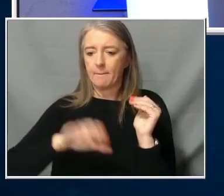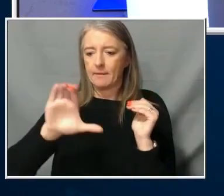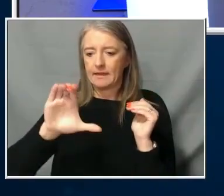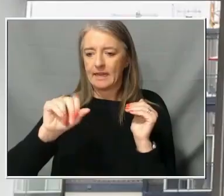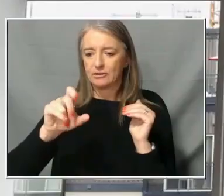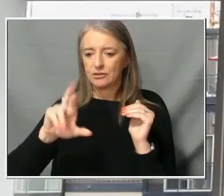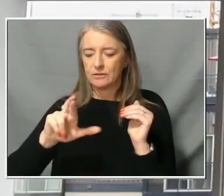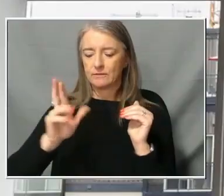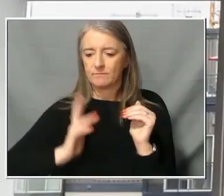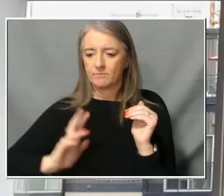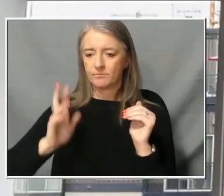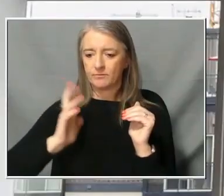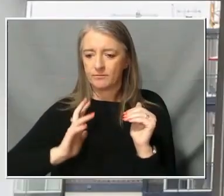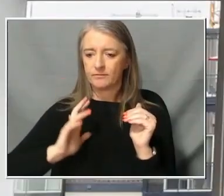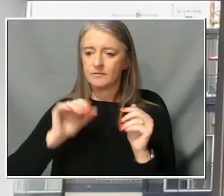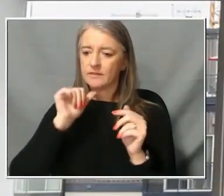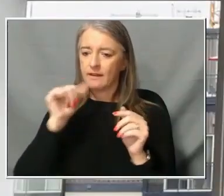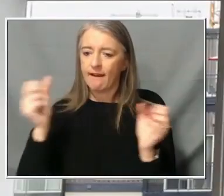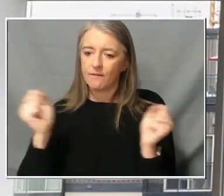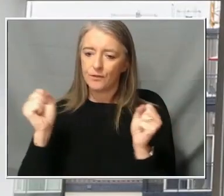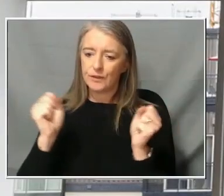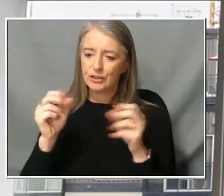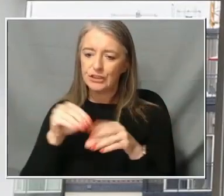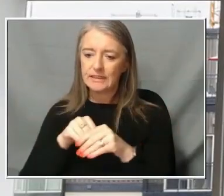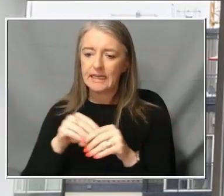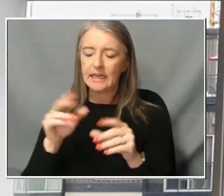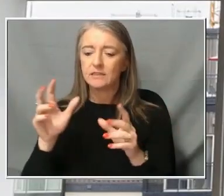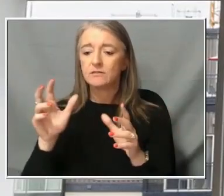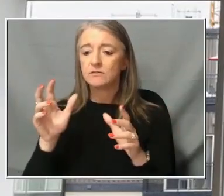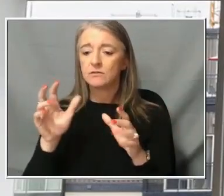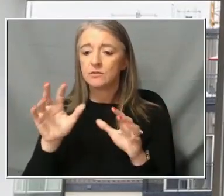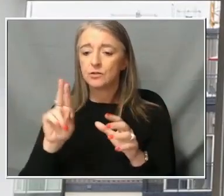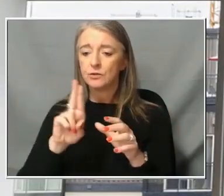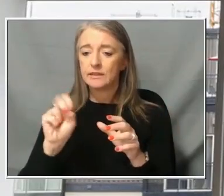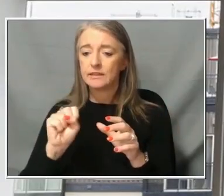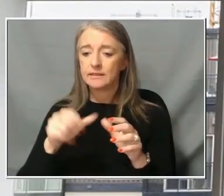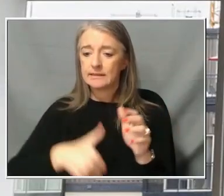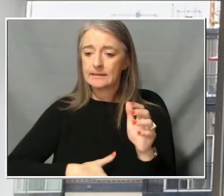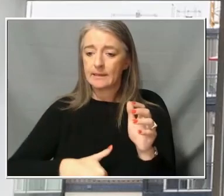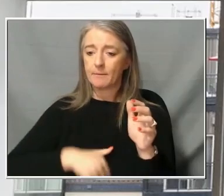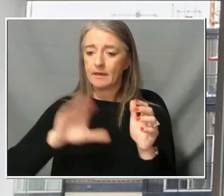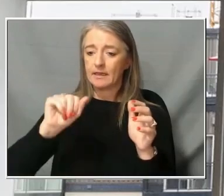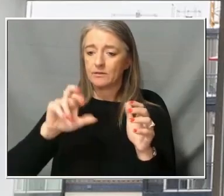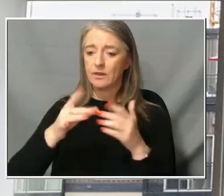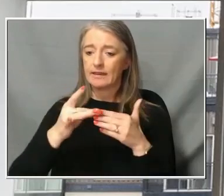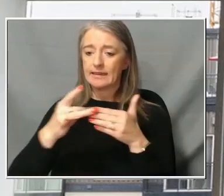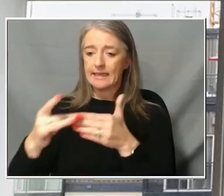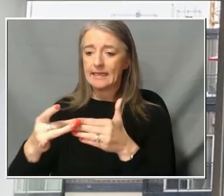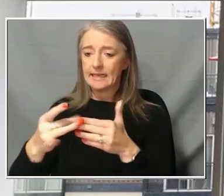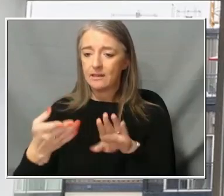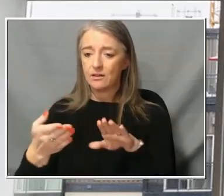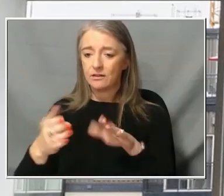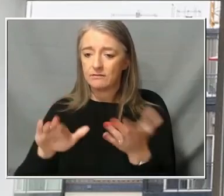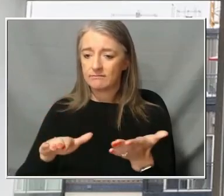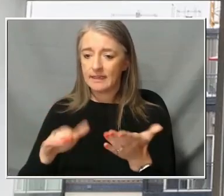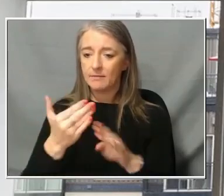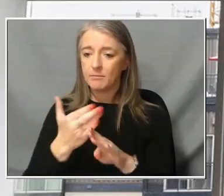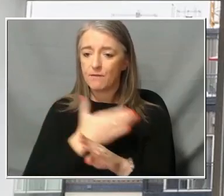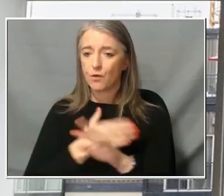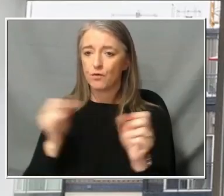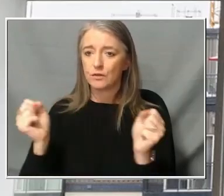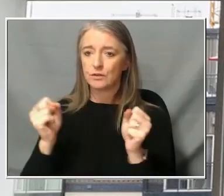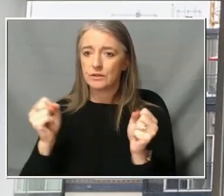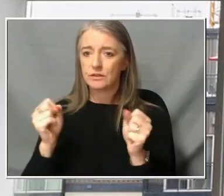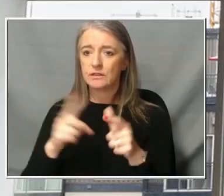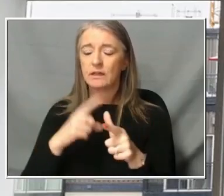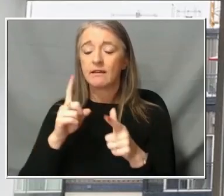past, when we didn't have refrigeration in the United States, stomach cancer was one of the leading causes of death before we had refrigeration. So